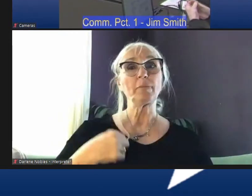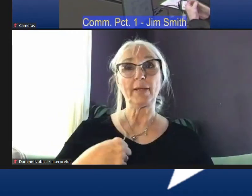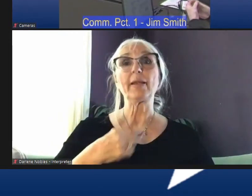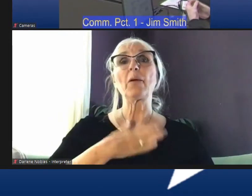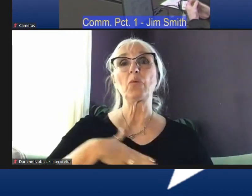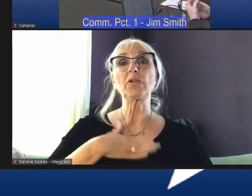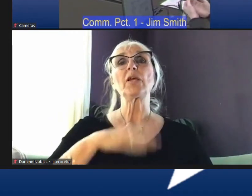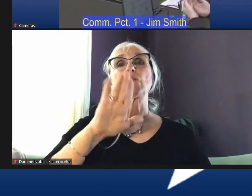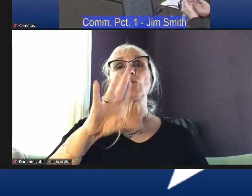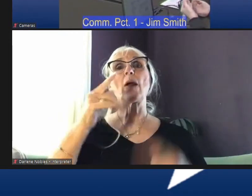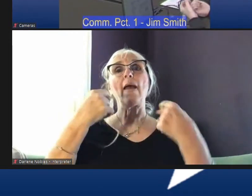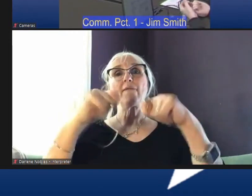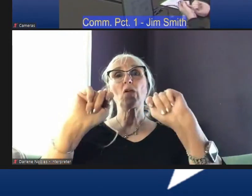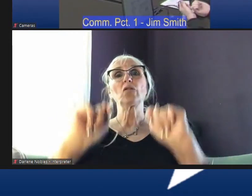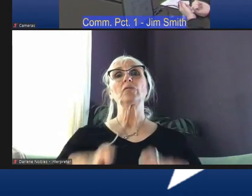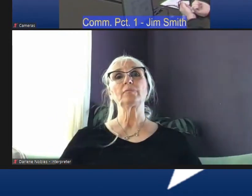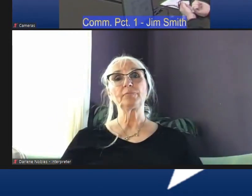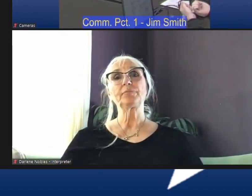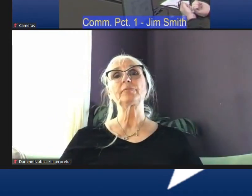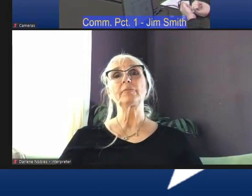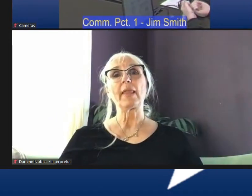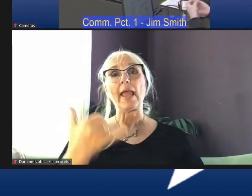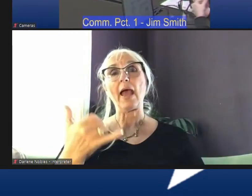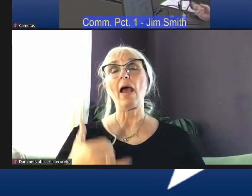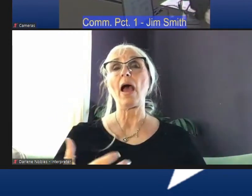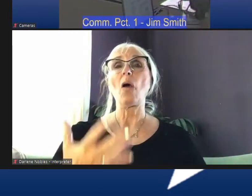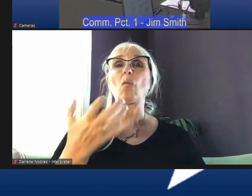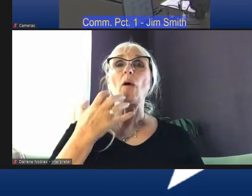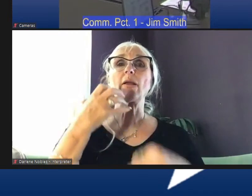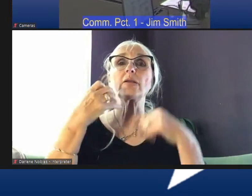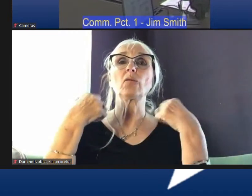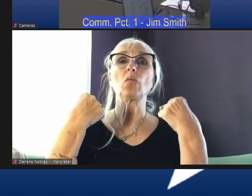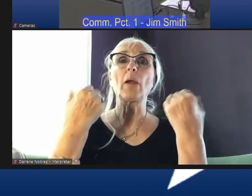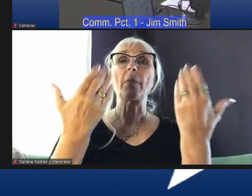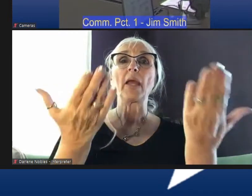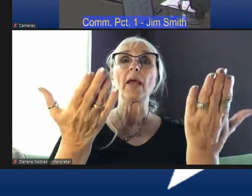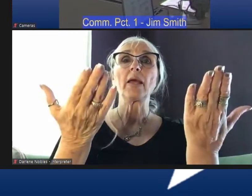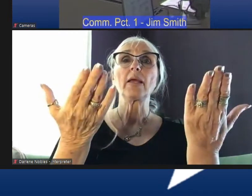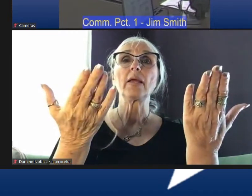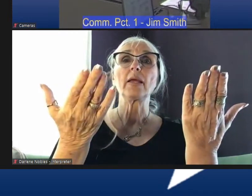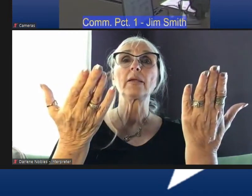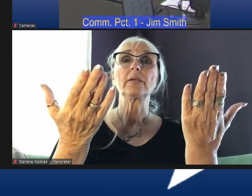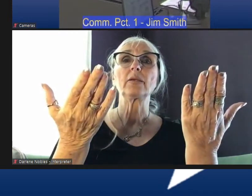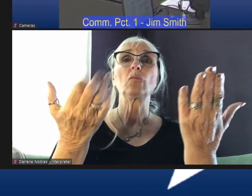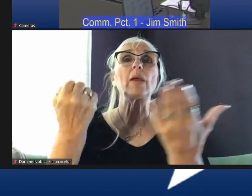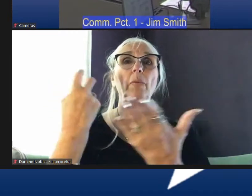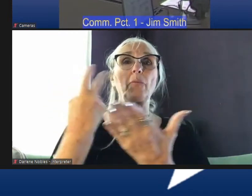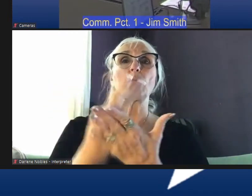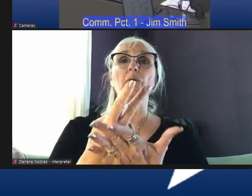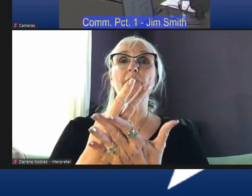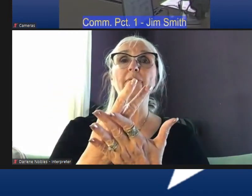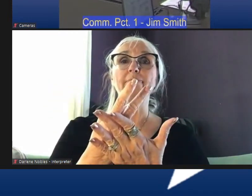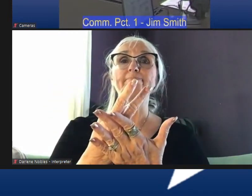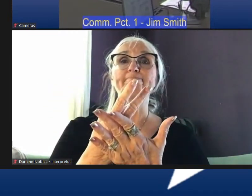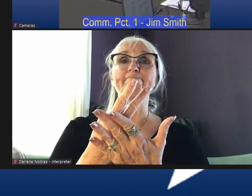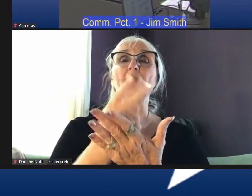with that in mind, I would make the motion that we approve your